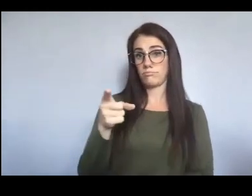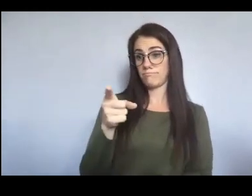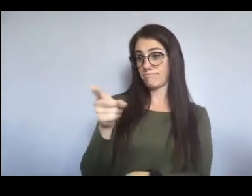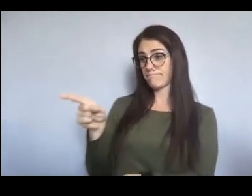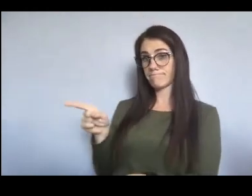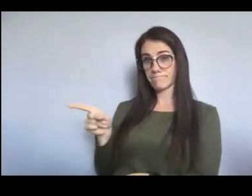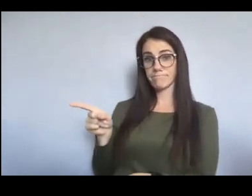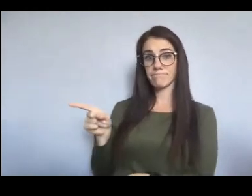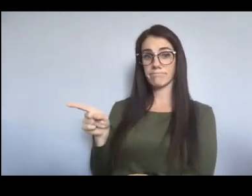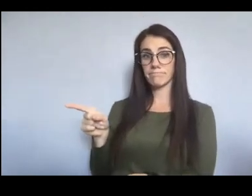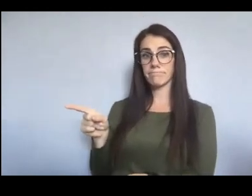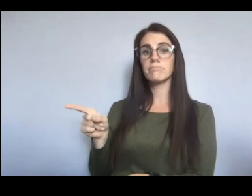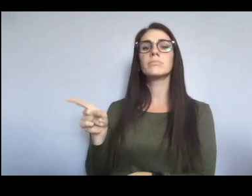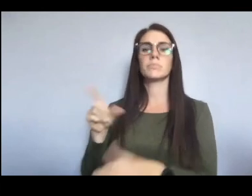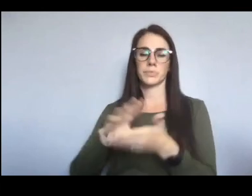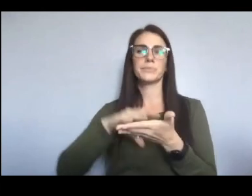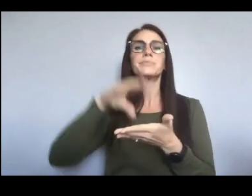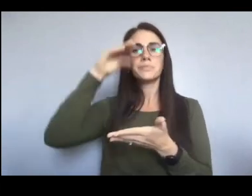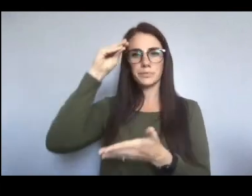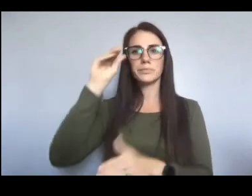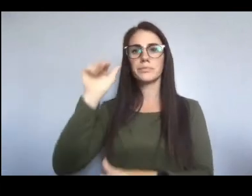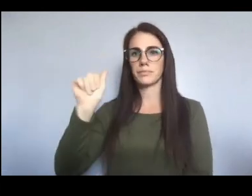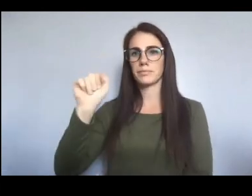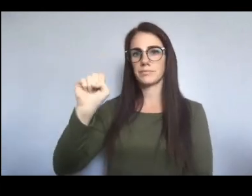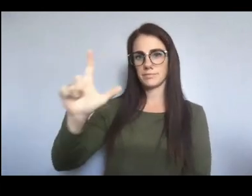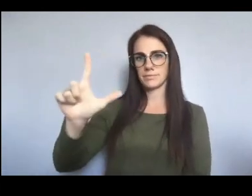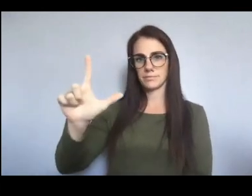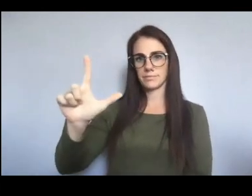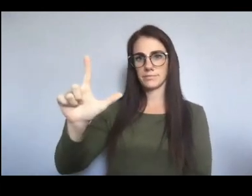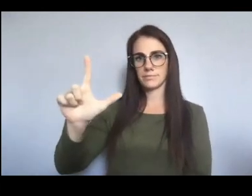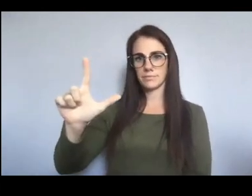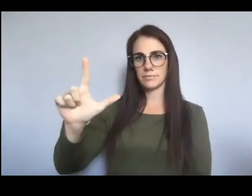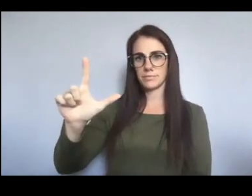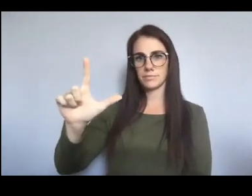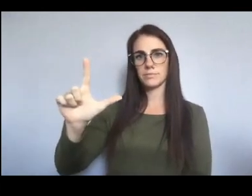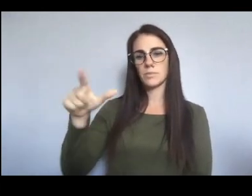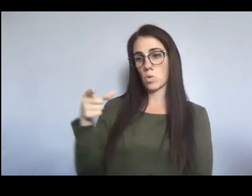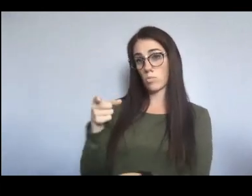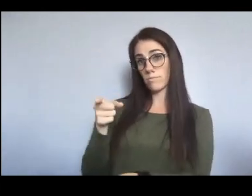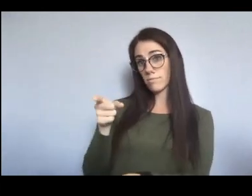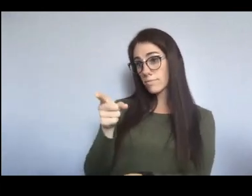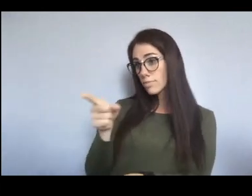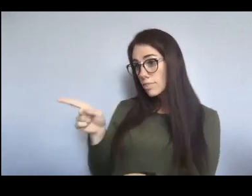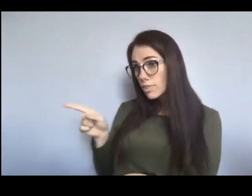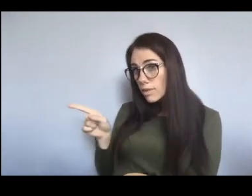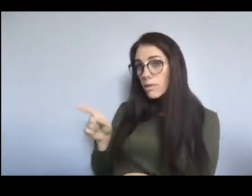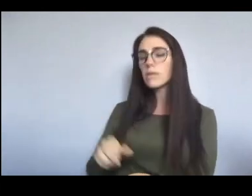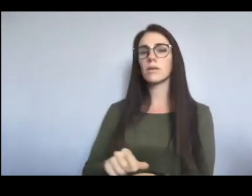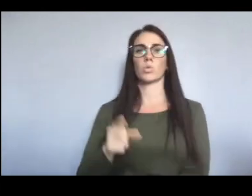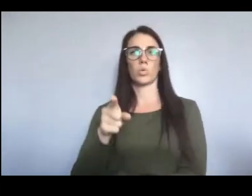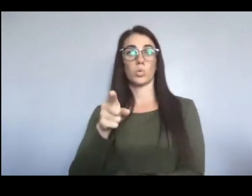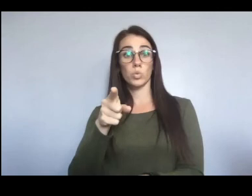So we have the sign for student, and then we would use that pronoun for they.